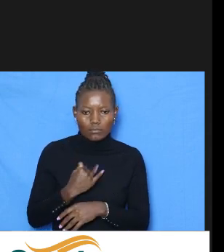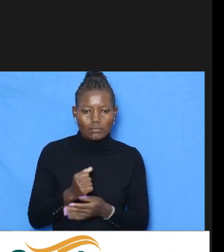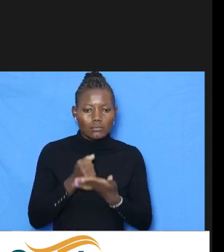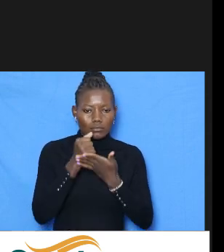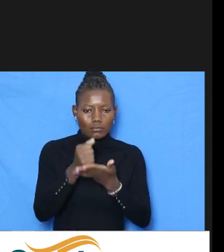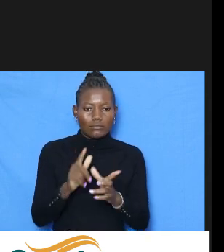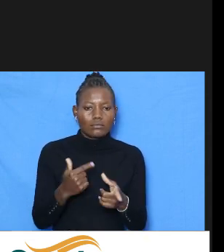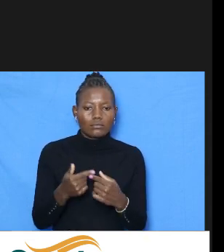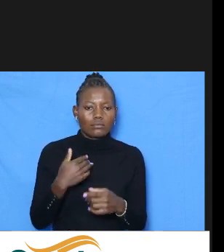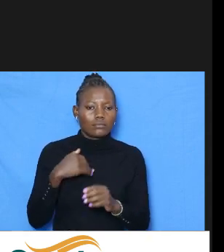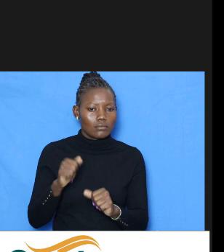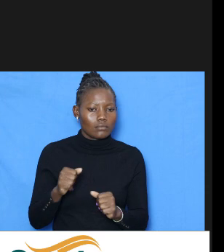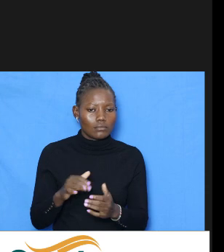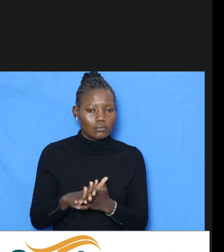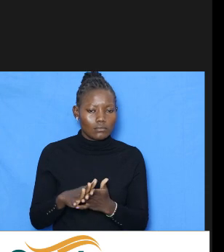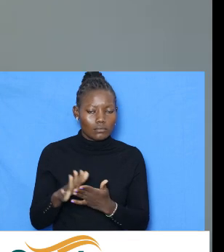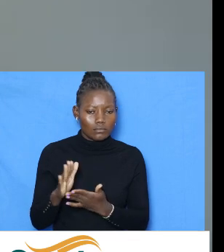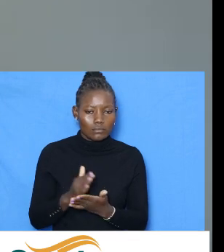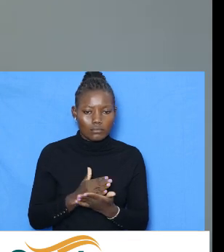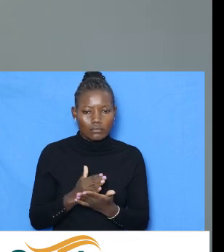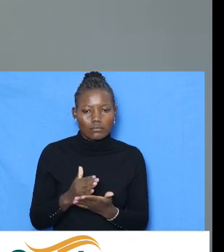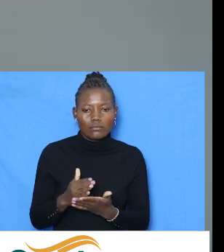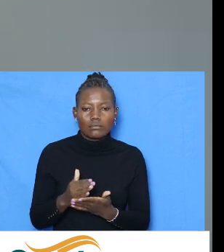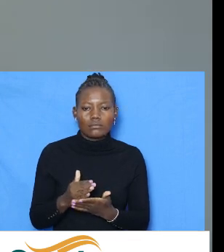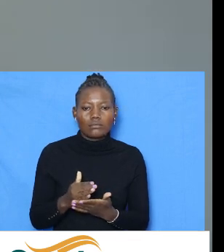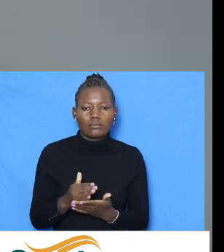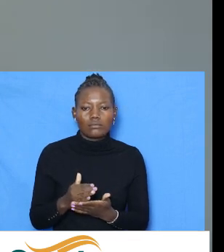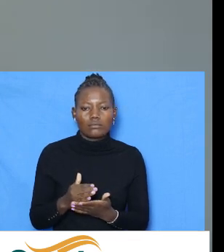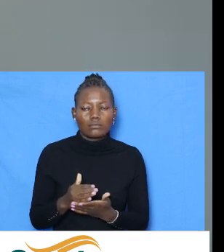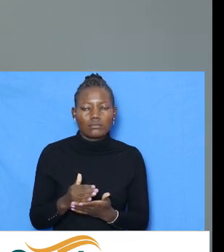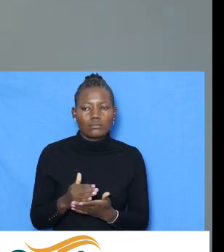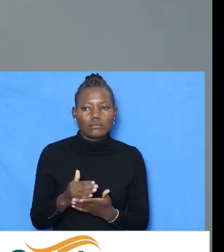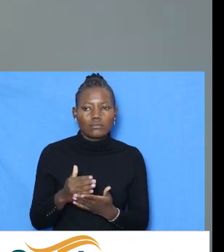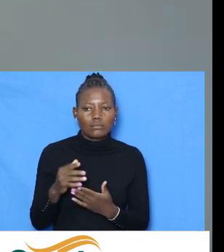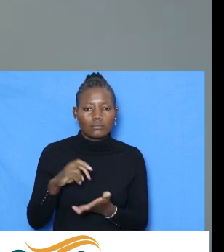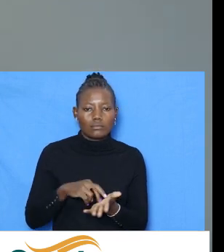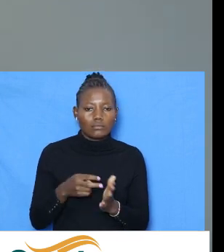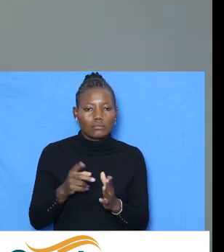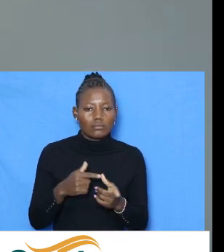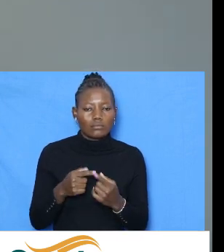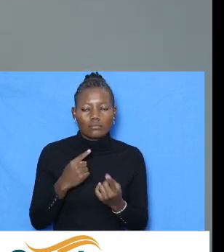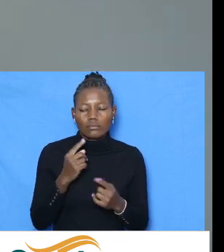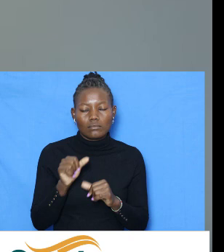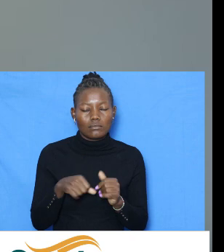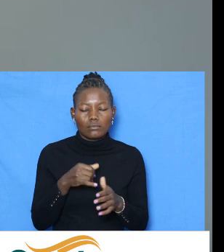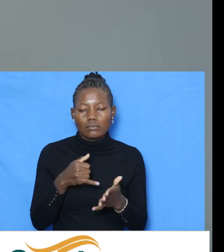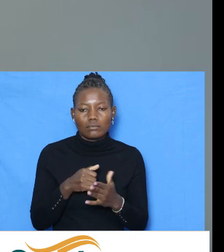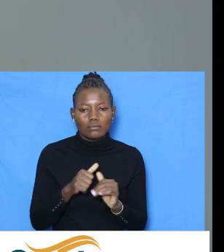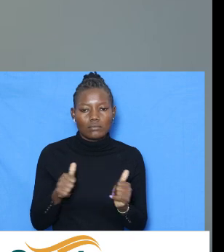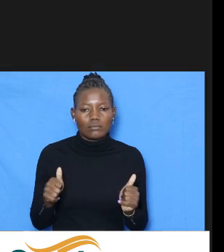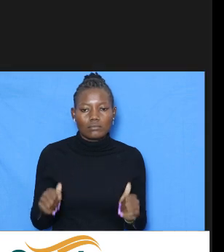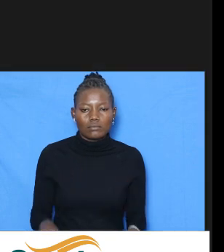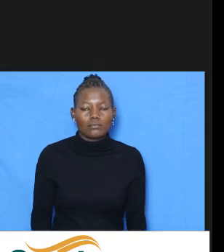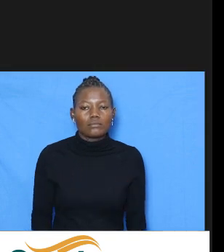this, I can easily share my contact, then we can be able to tackle that as well. Okay, I